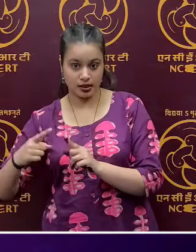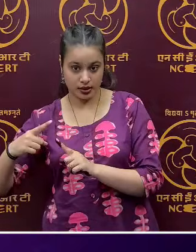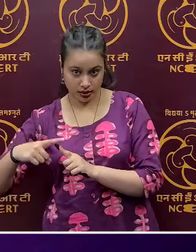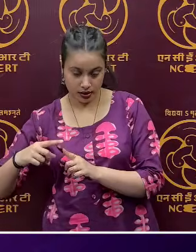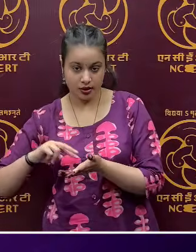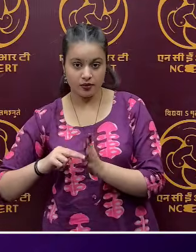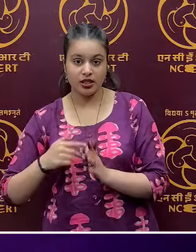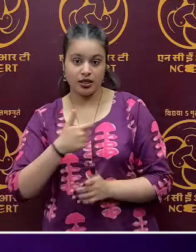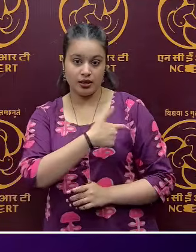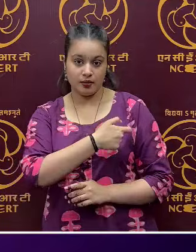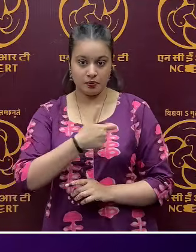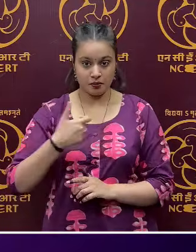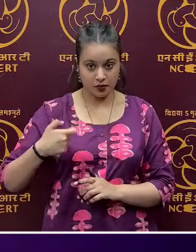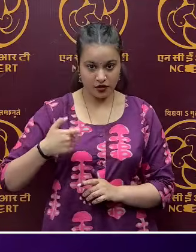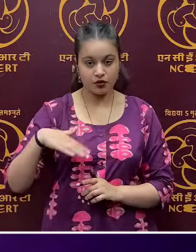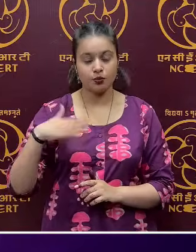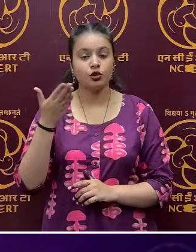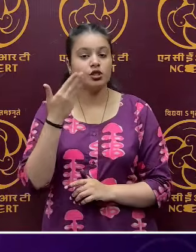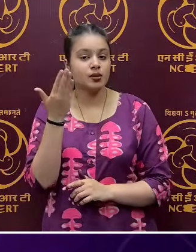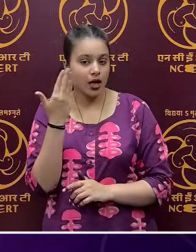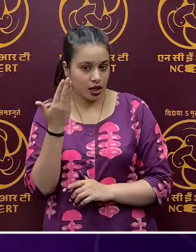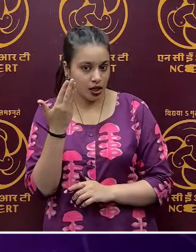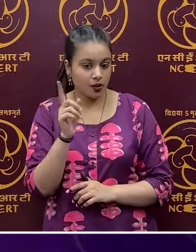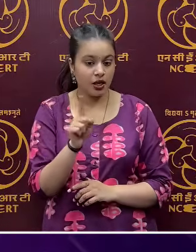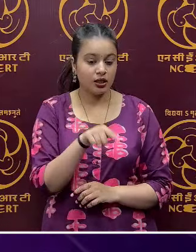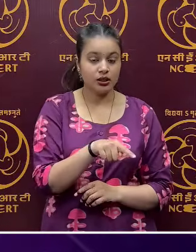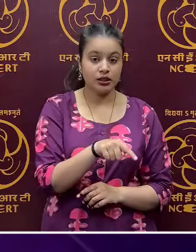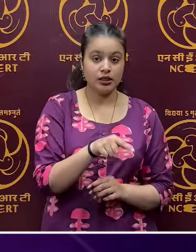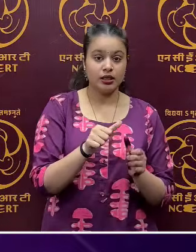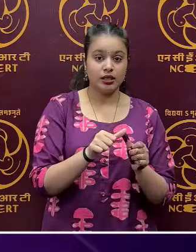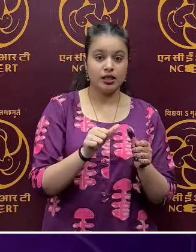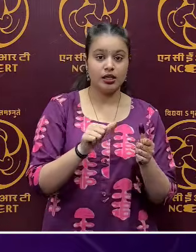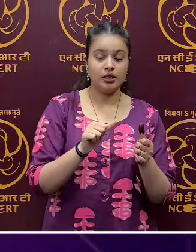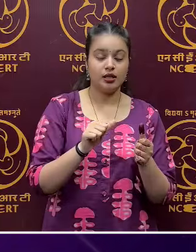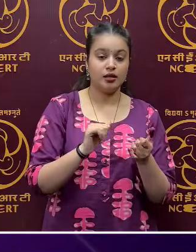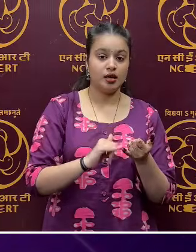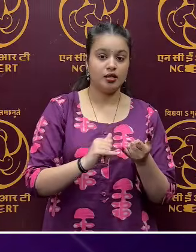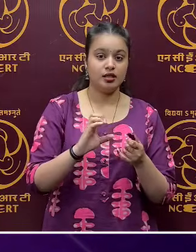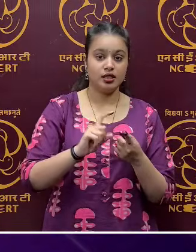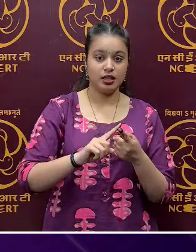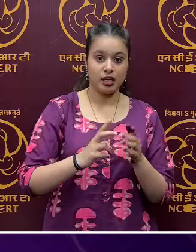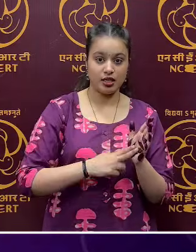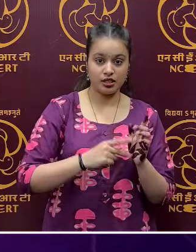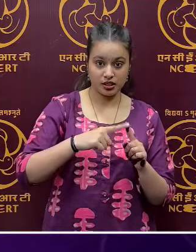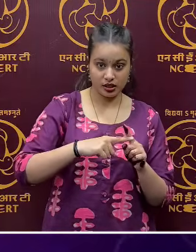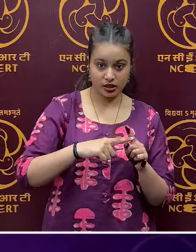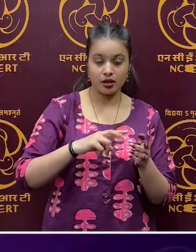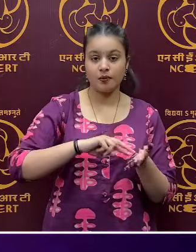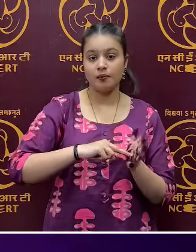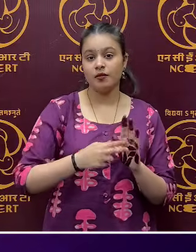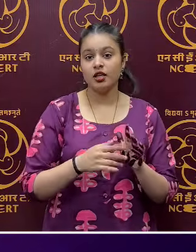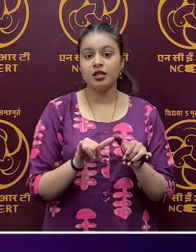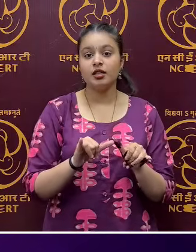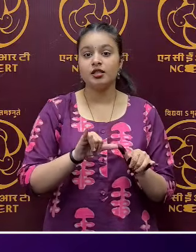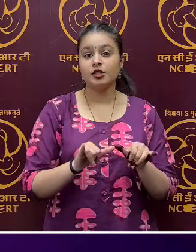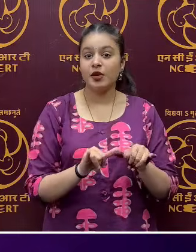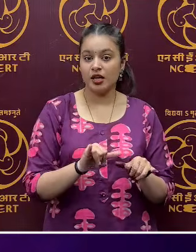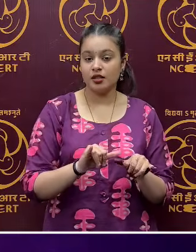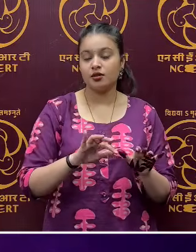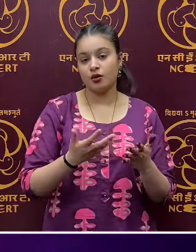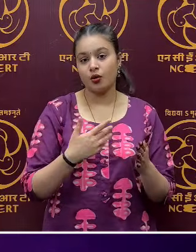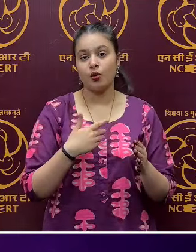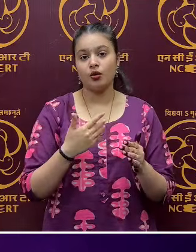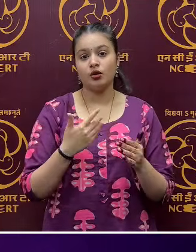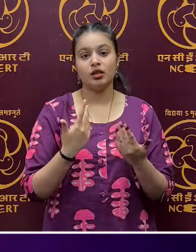a perfume or a smell. But here, accent, A-S-C-E-N-T, without any space, the word means to climb,